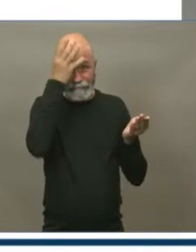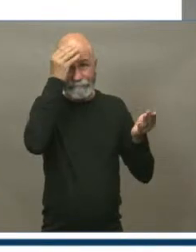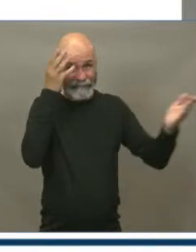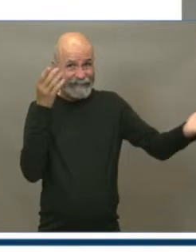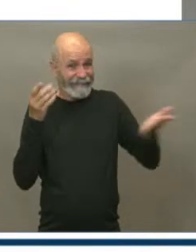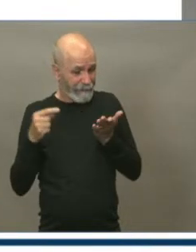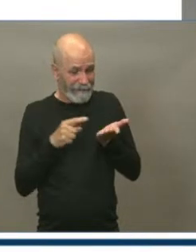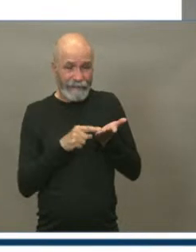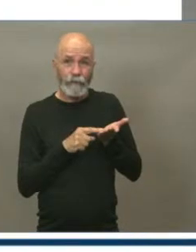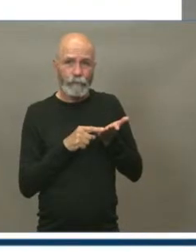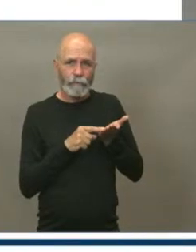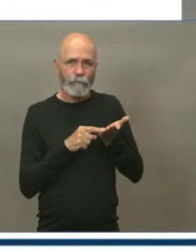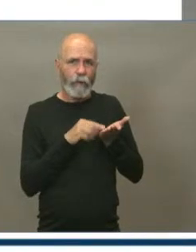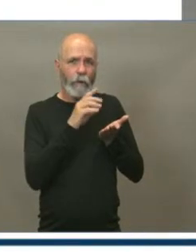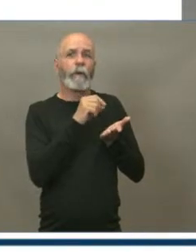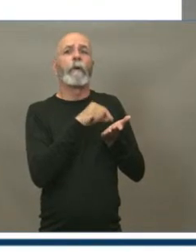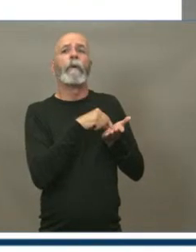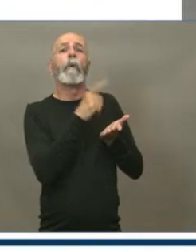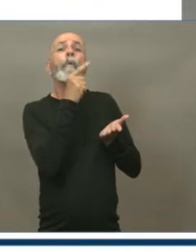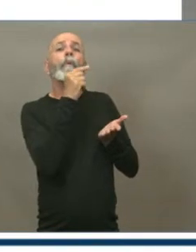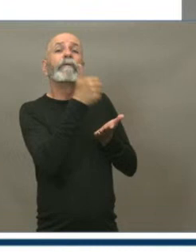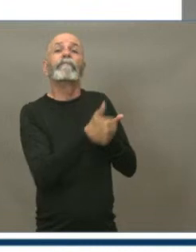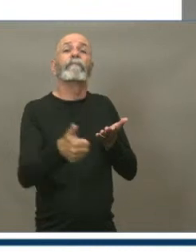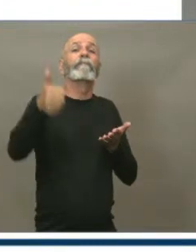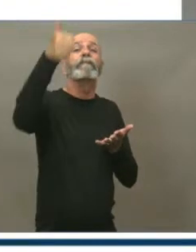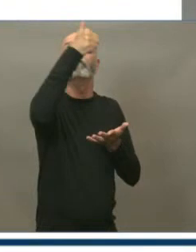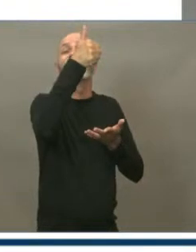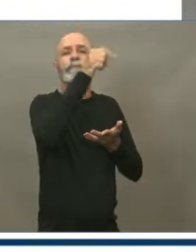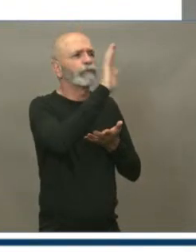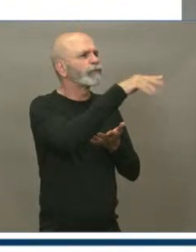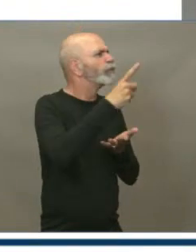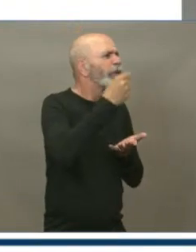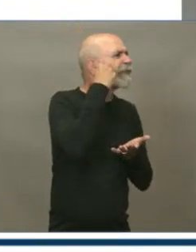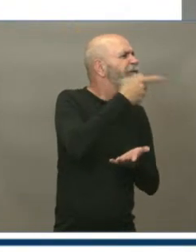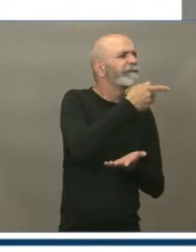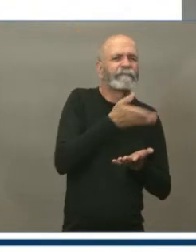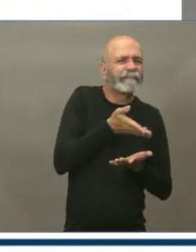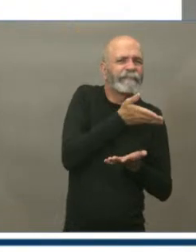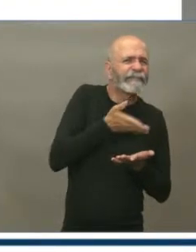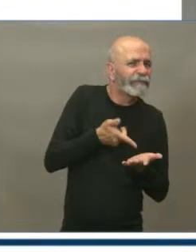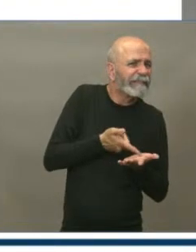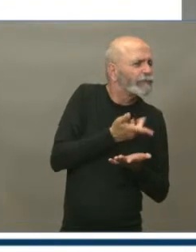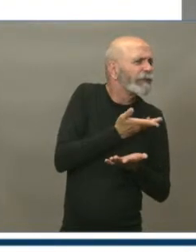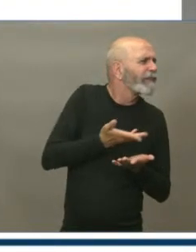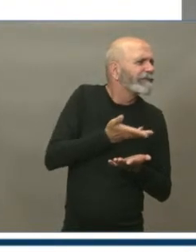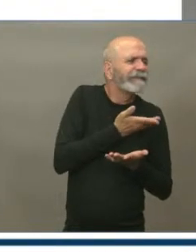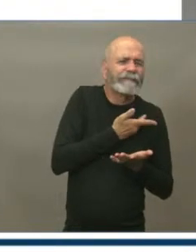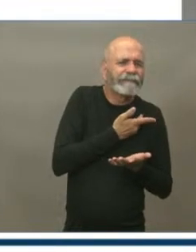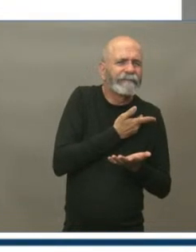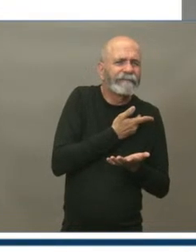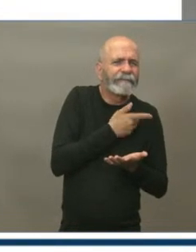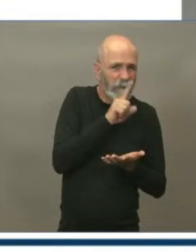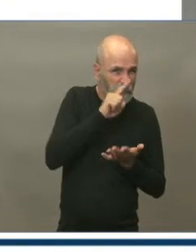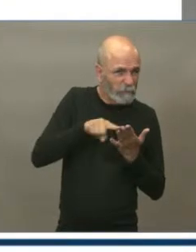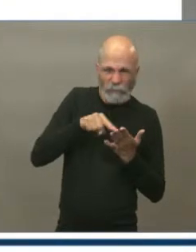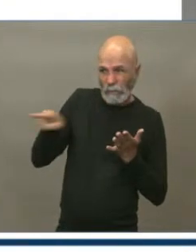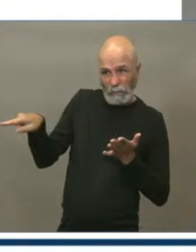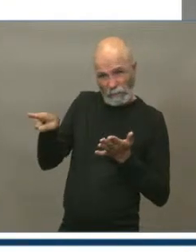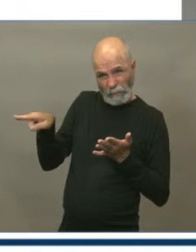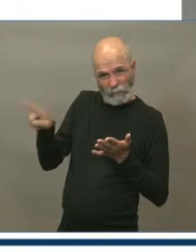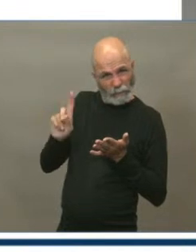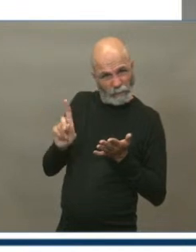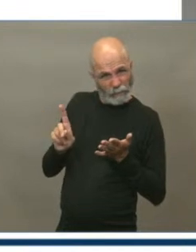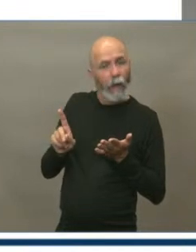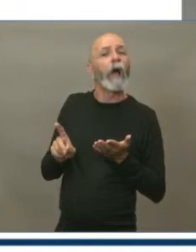health colleagues and their sense of just being in the middle of all case investigations, what we're seeing, and then we always have